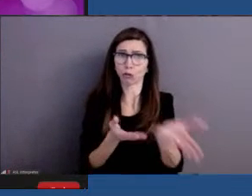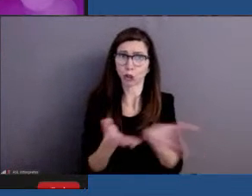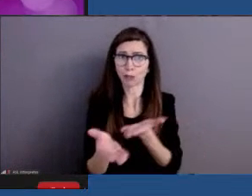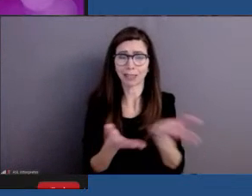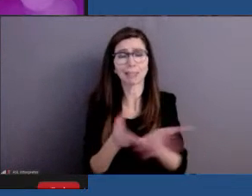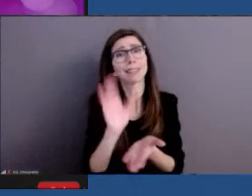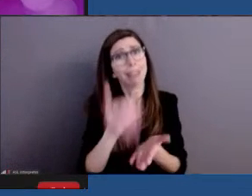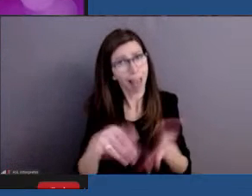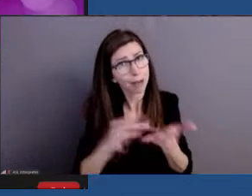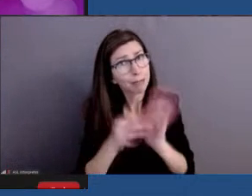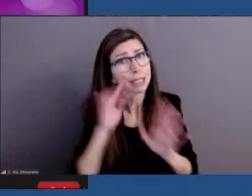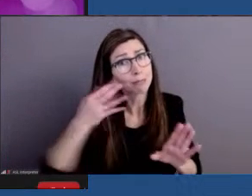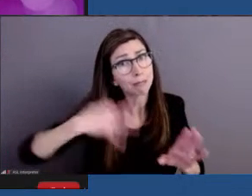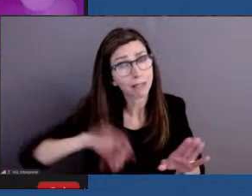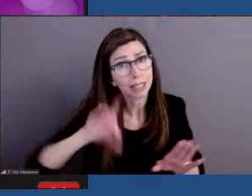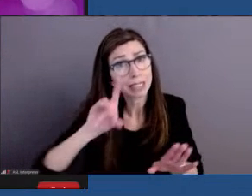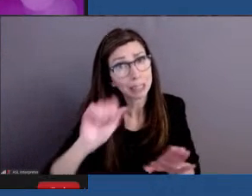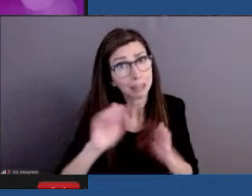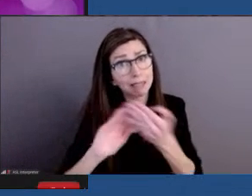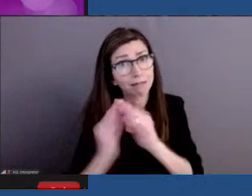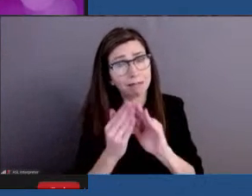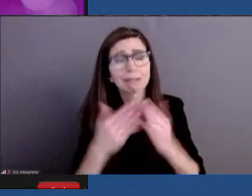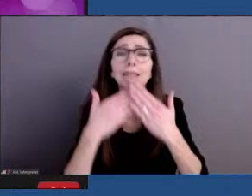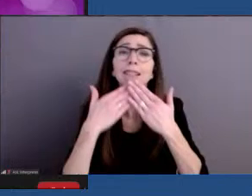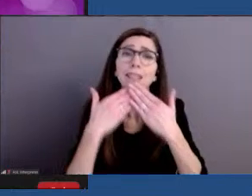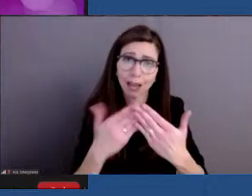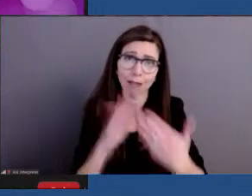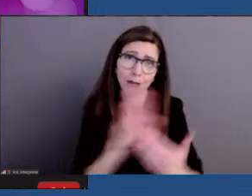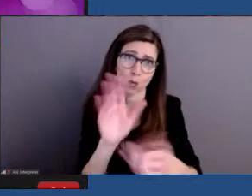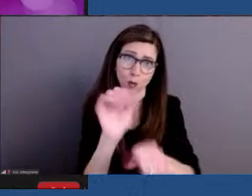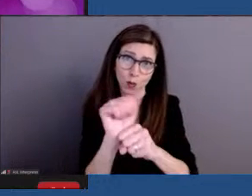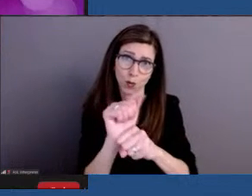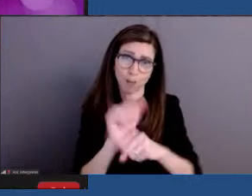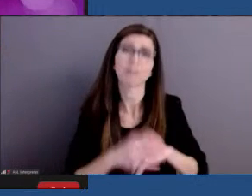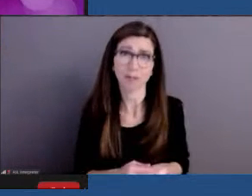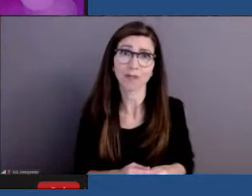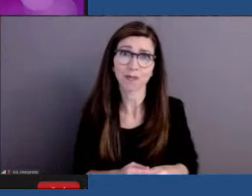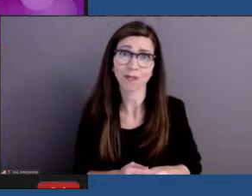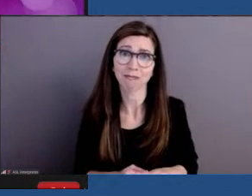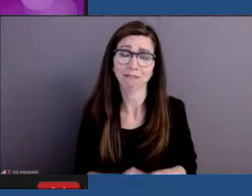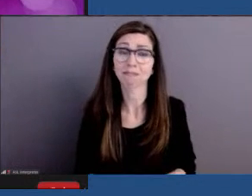persons in Ottawa. I thank you for your service. So a bit about